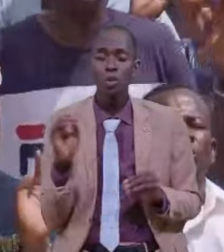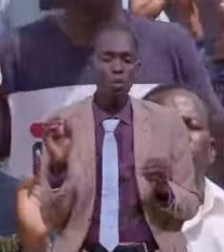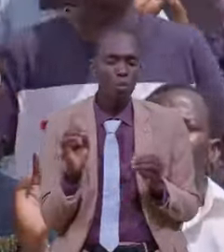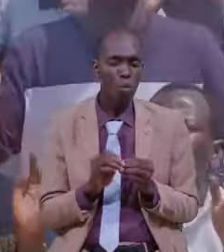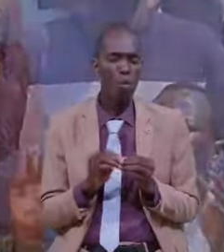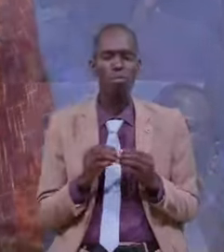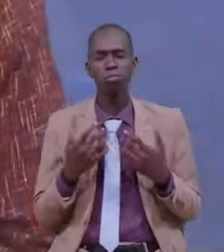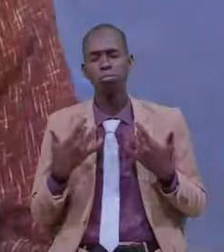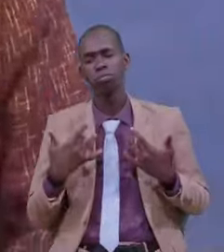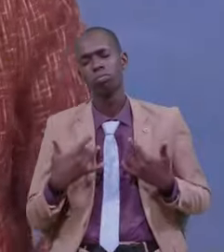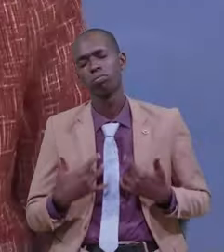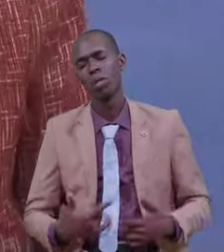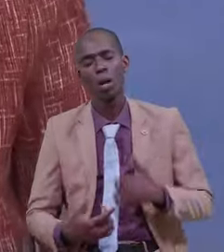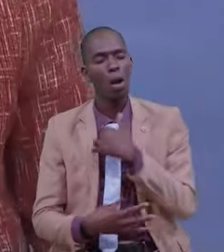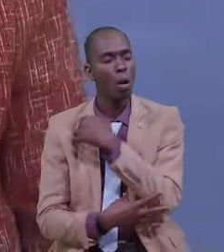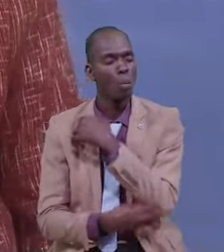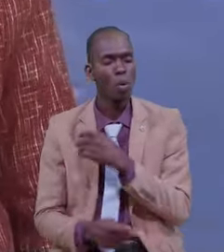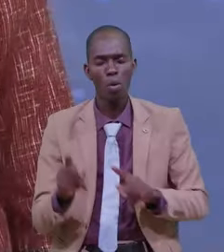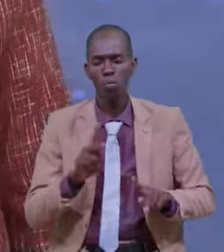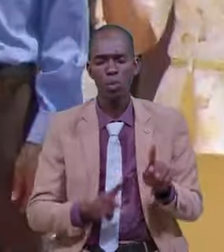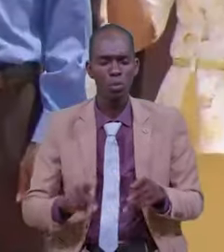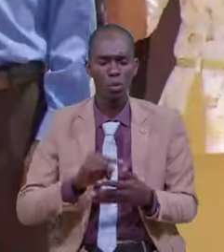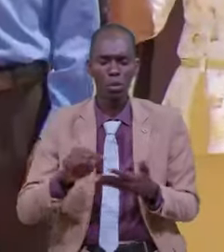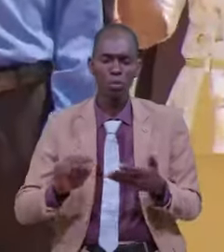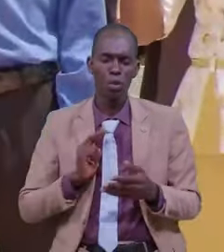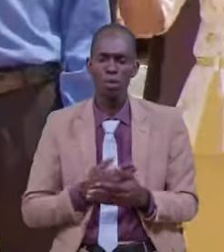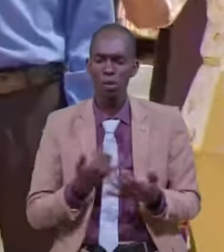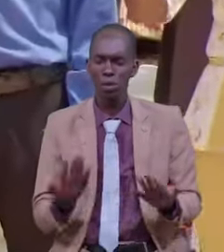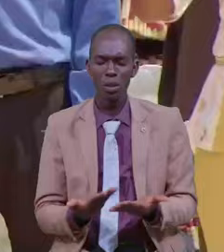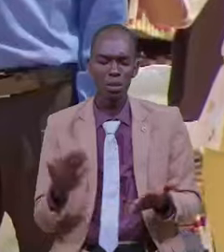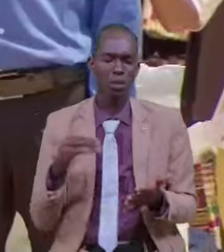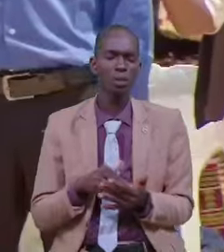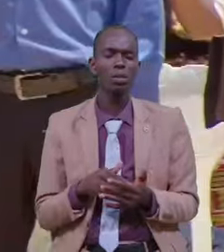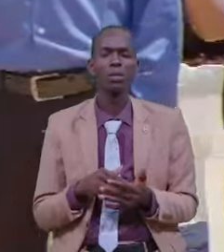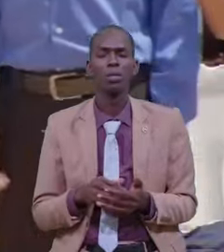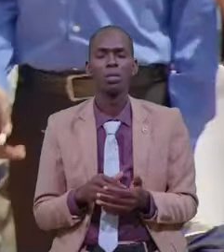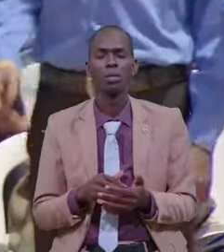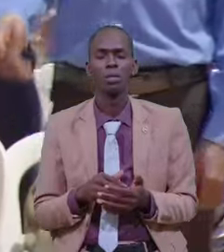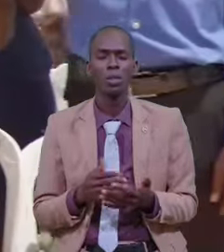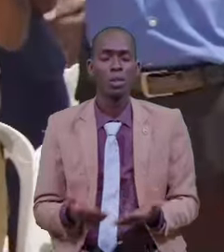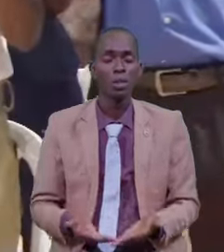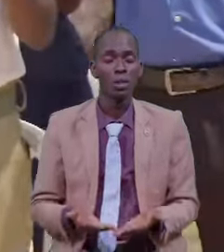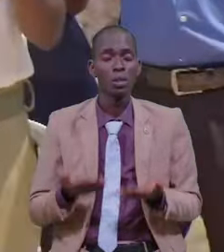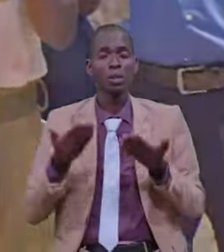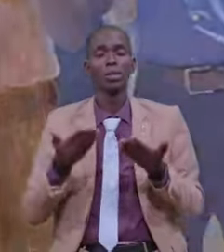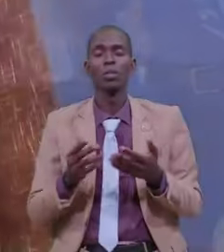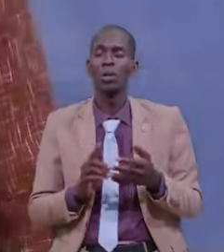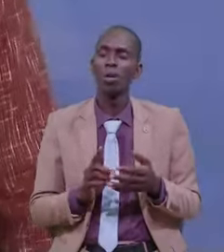downtrodden poor people in our midst here today. Lift up